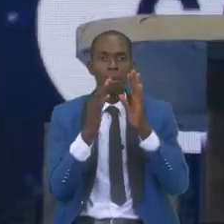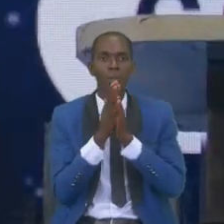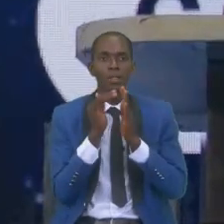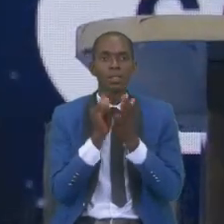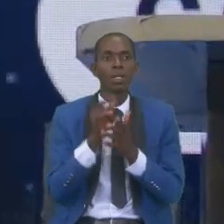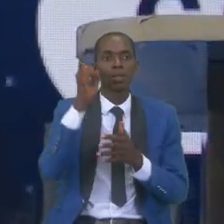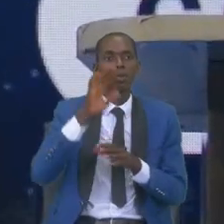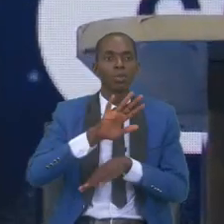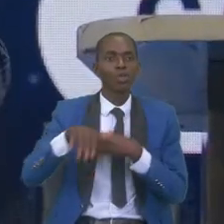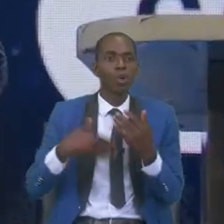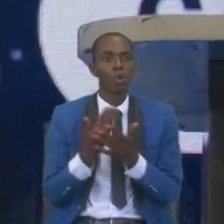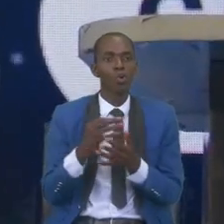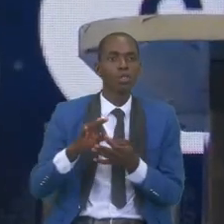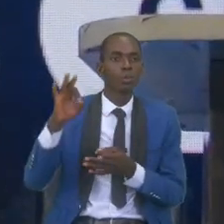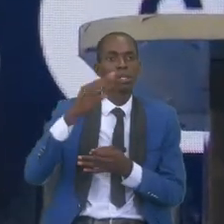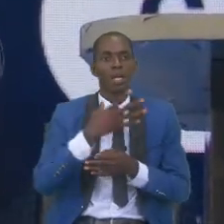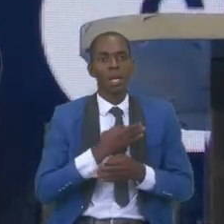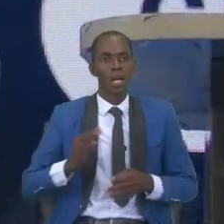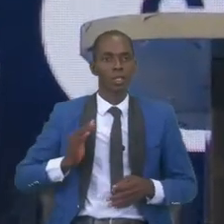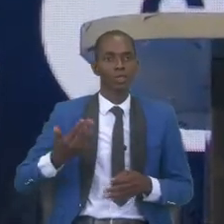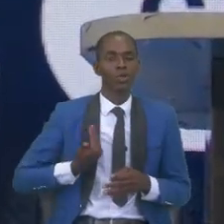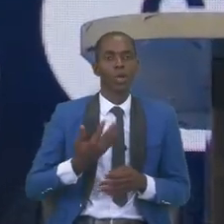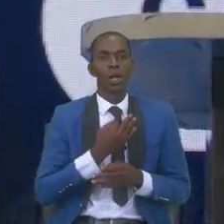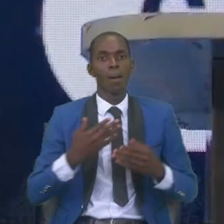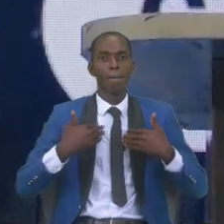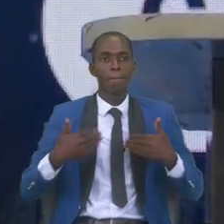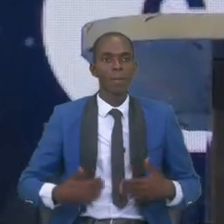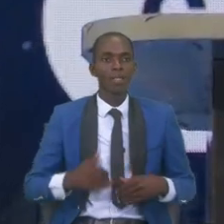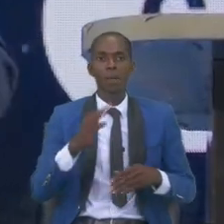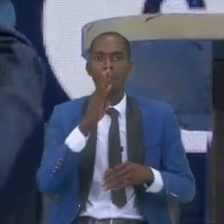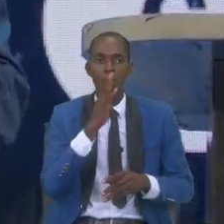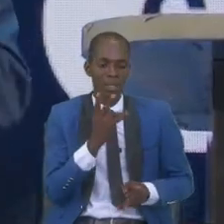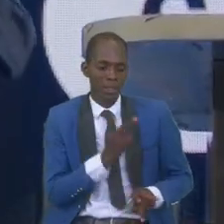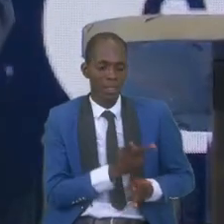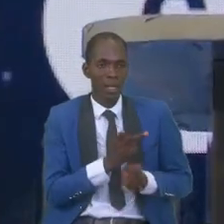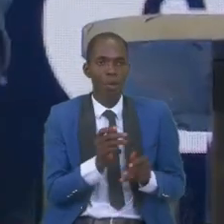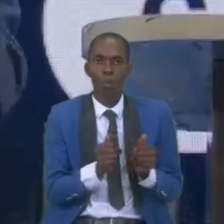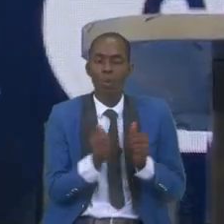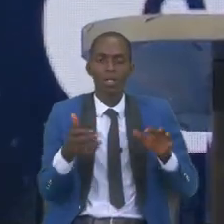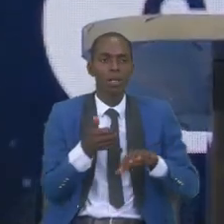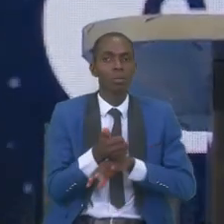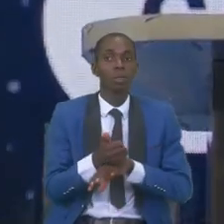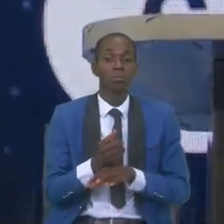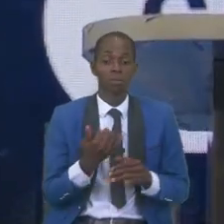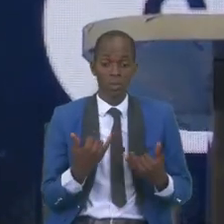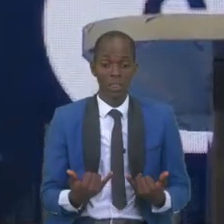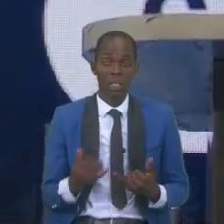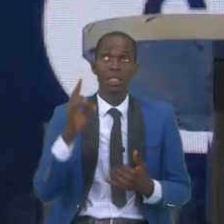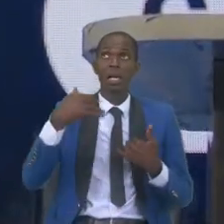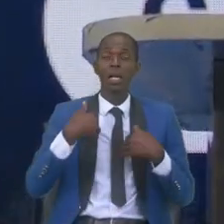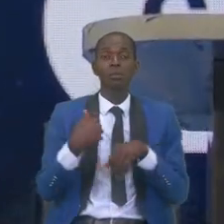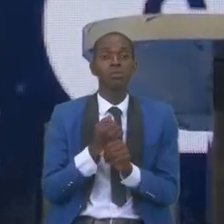and soul and body be preserved blameless. Already, he makes us blameless as